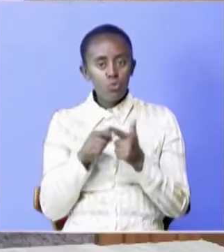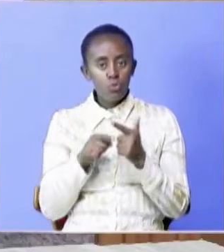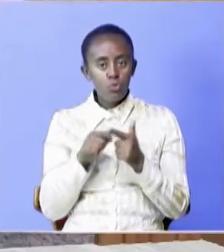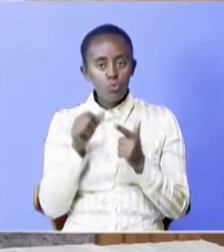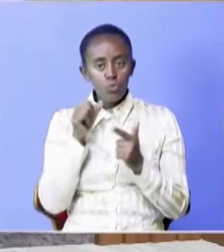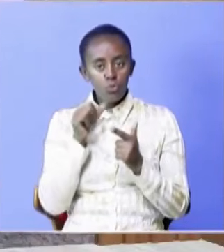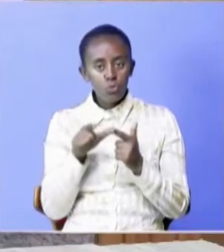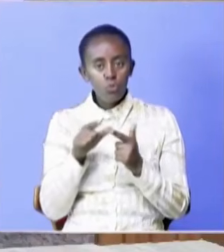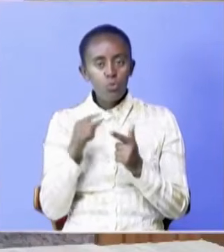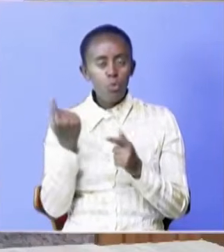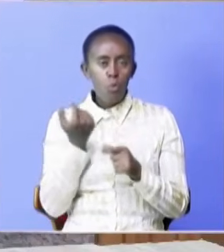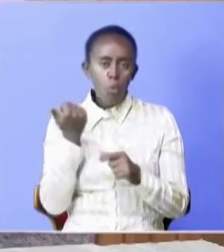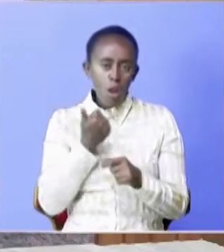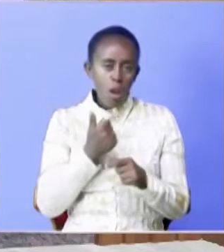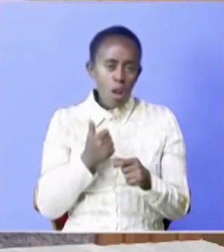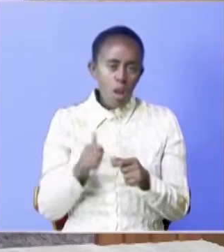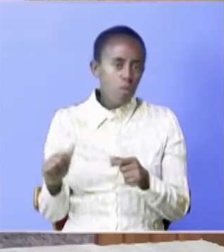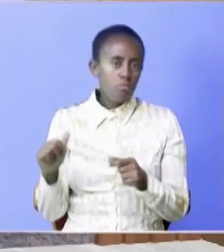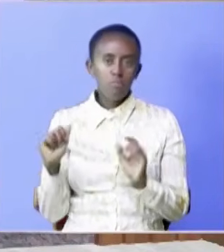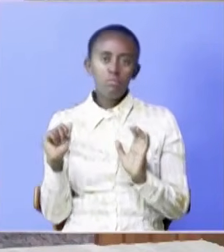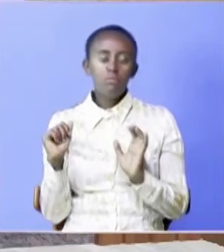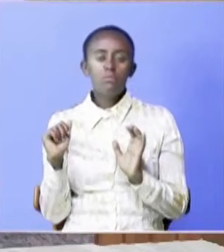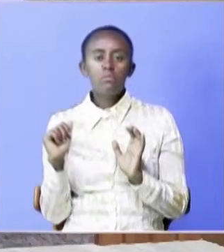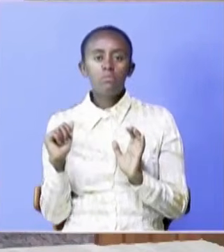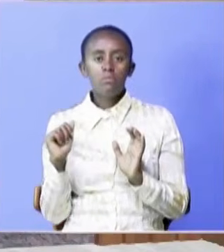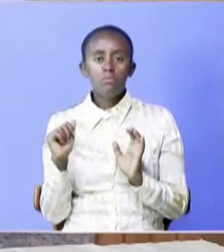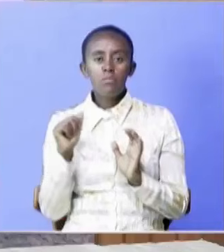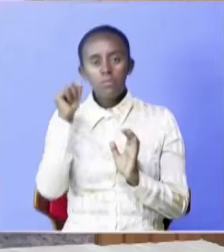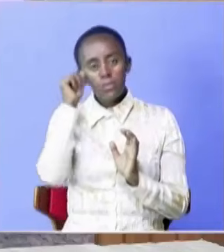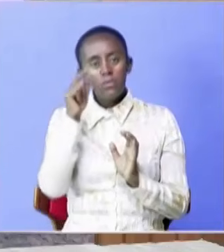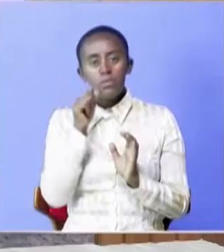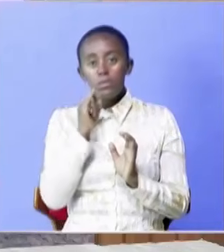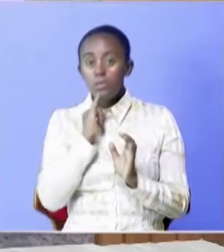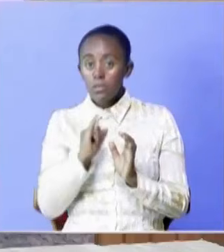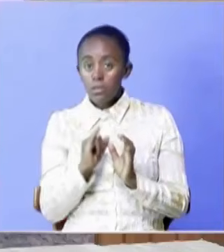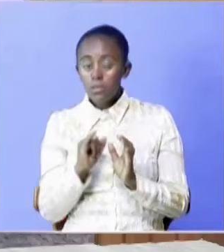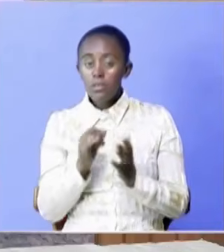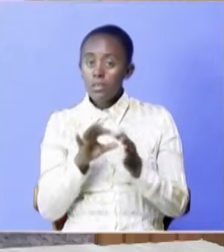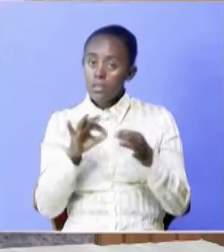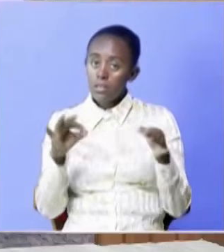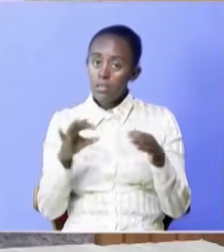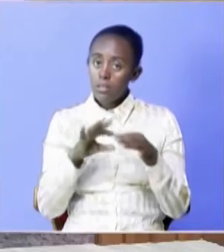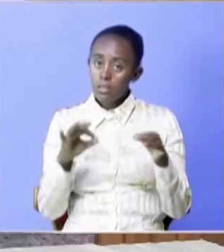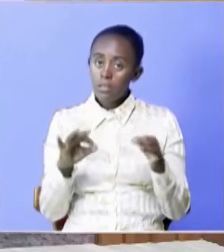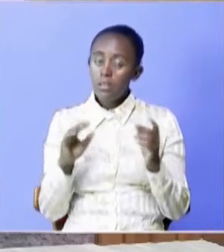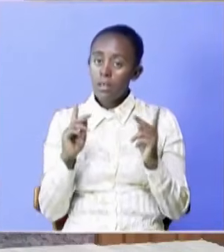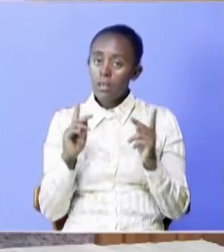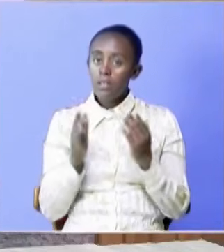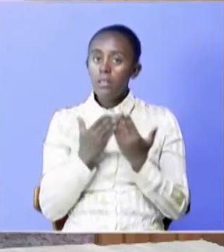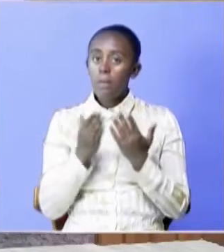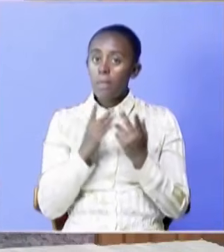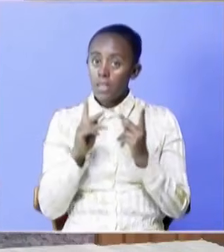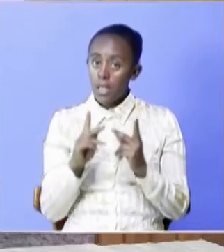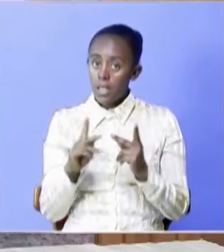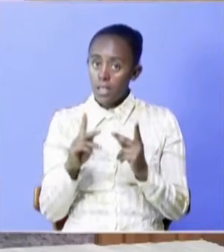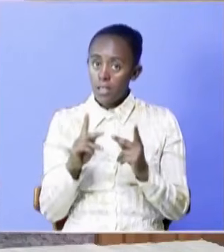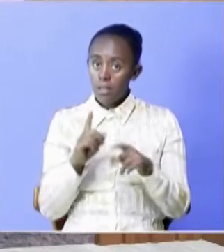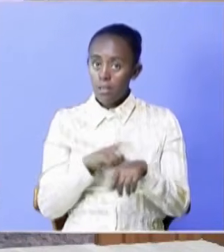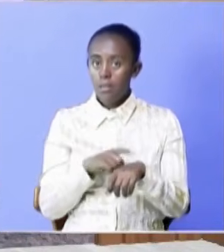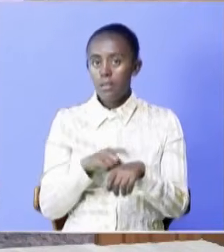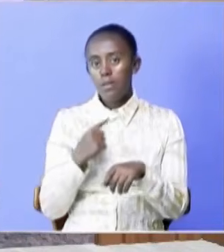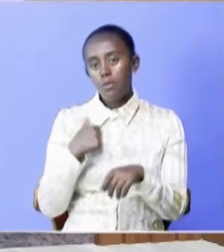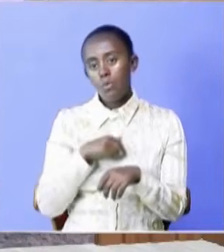forget, whenever we are applying he, she, it in our sentence in the simple present tense,